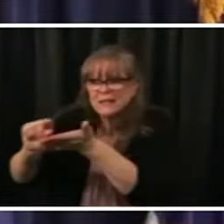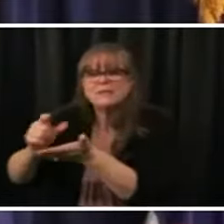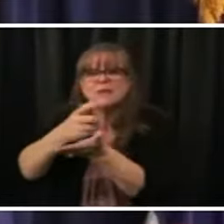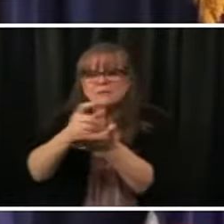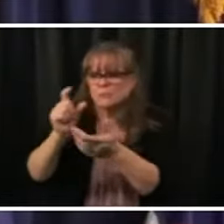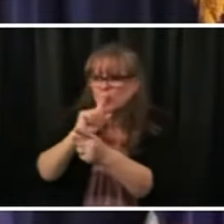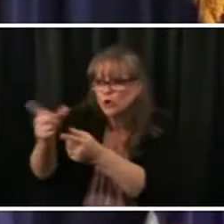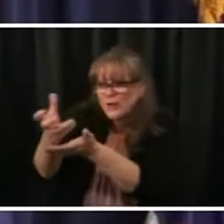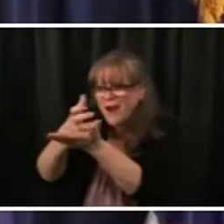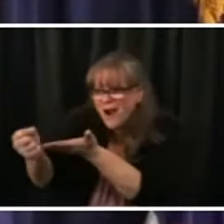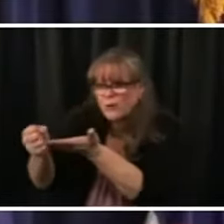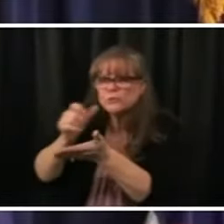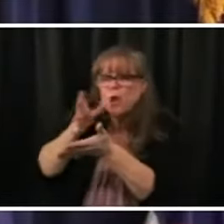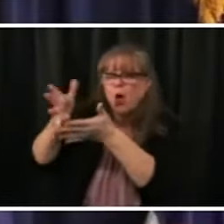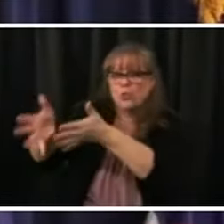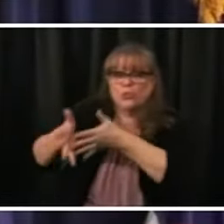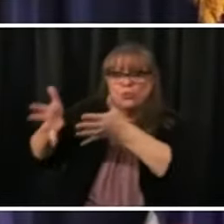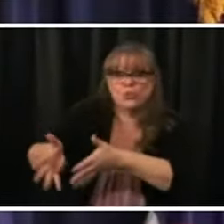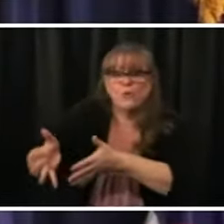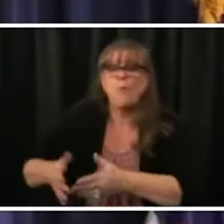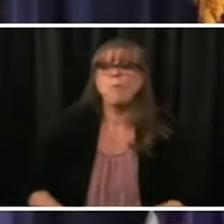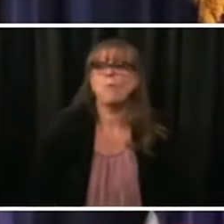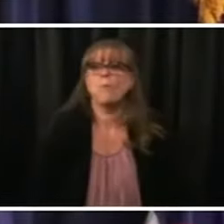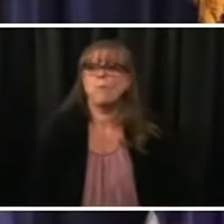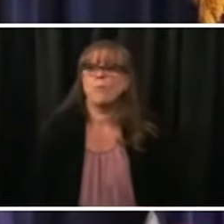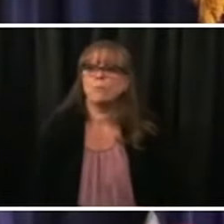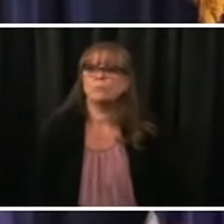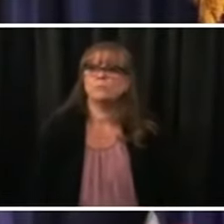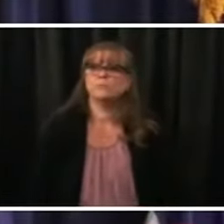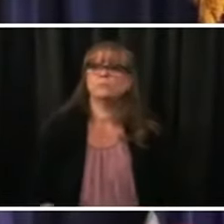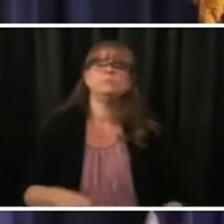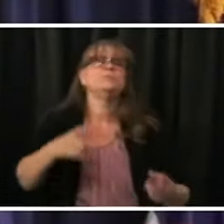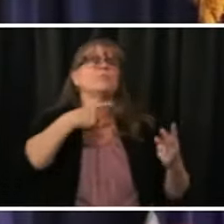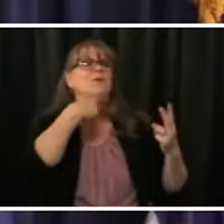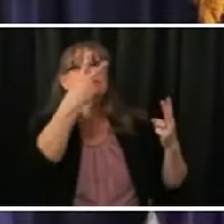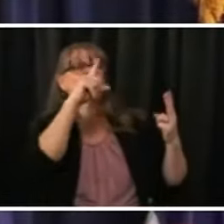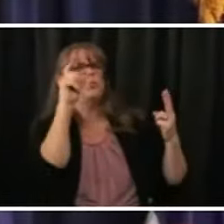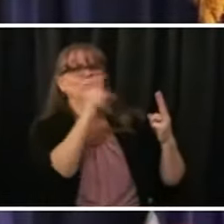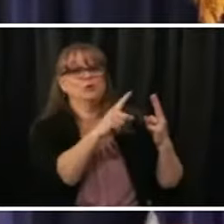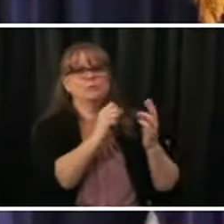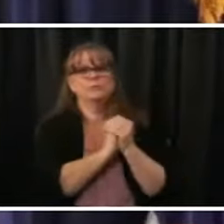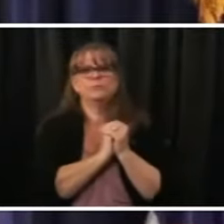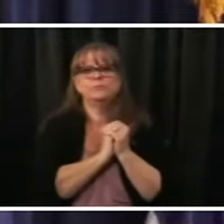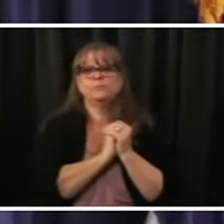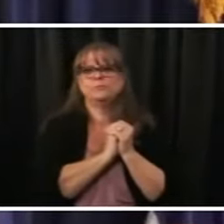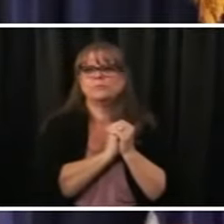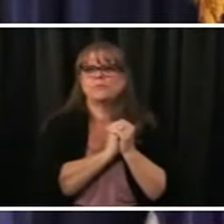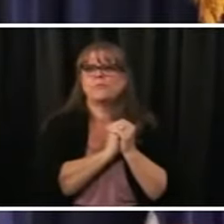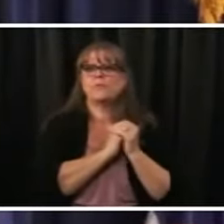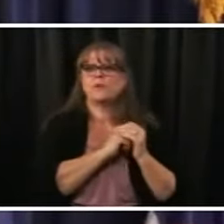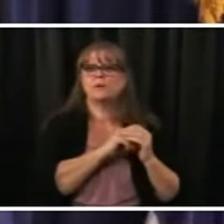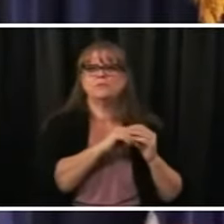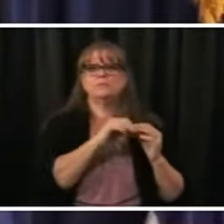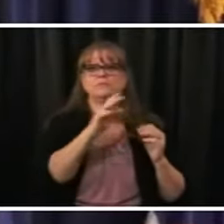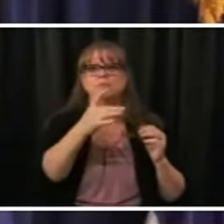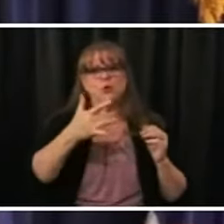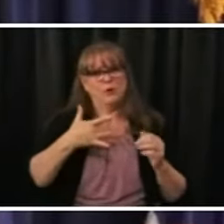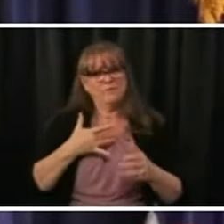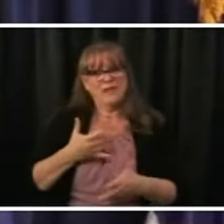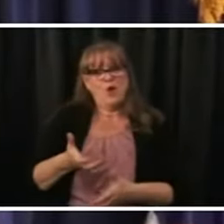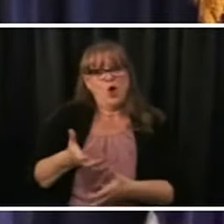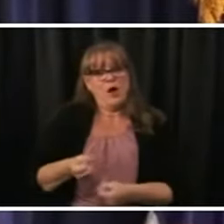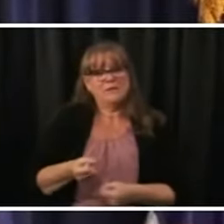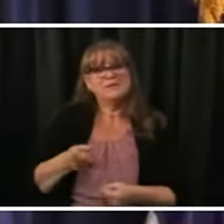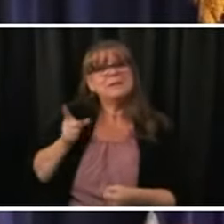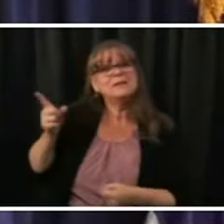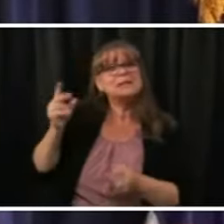Hi, Governor Seth Klayman with Gazette. 2 questions for you. First, how confident are you that educators will meet the timeline you've laid